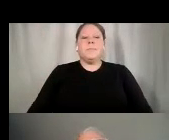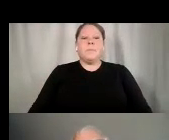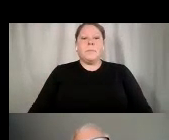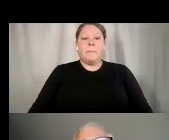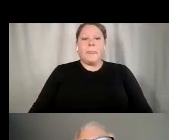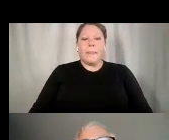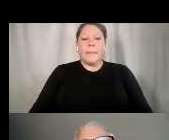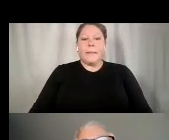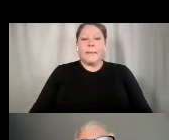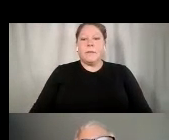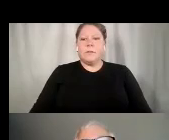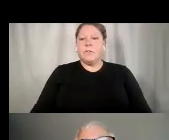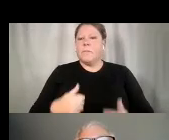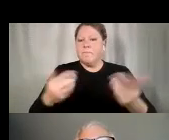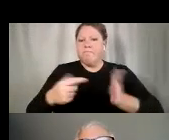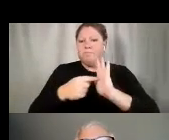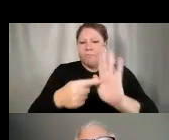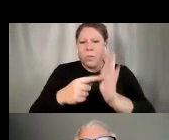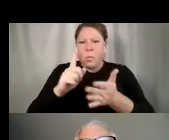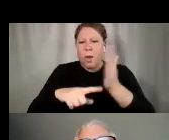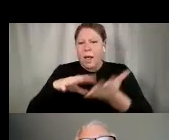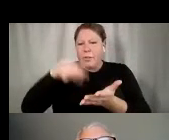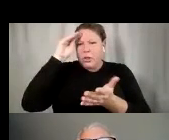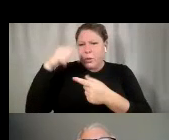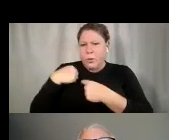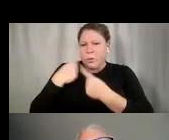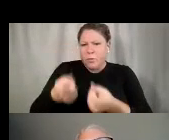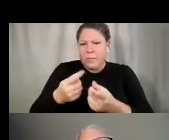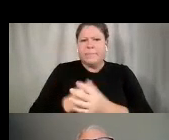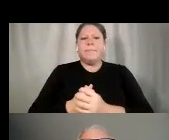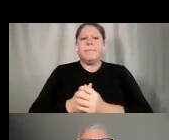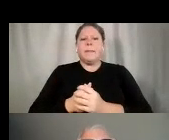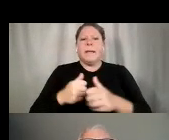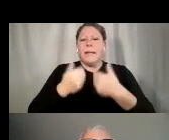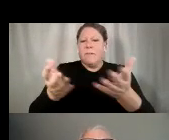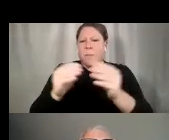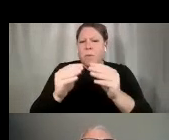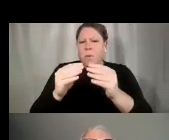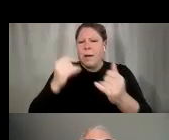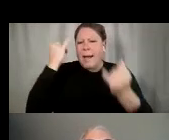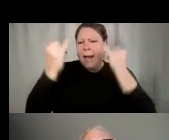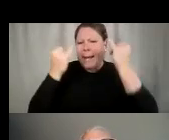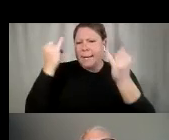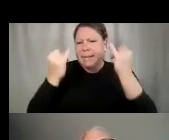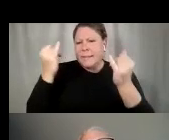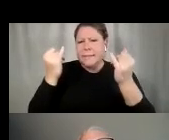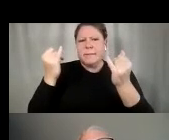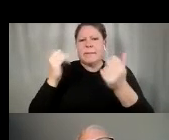I've learned so far along this journey and share some ideas for you to be able to improve your ability to